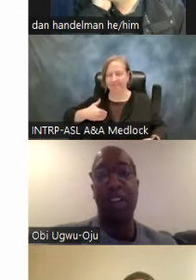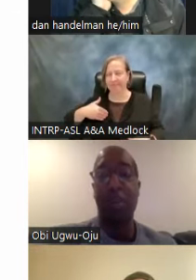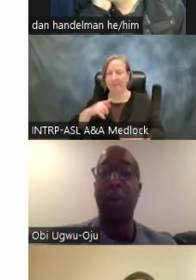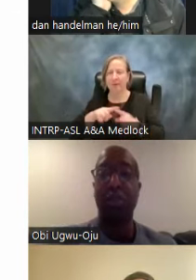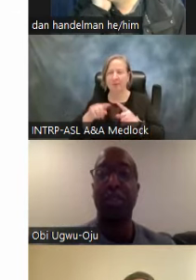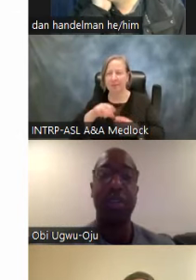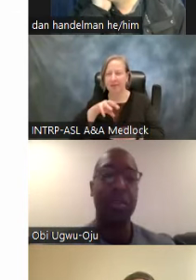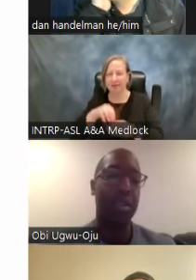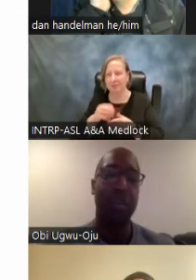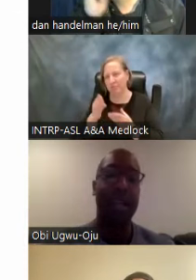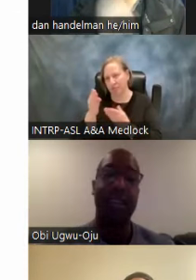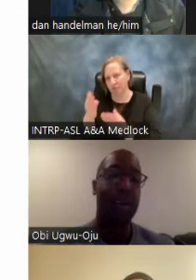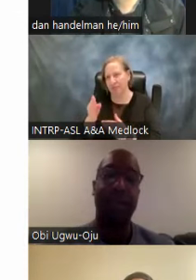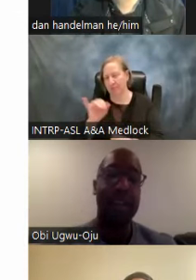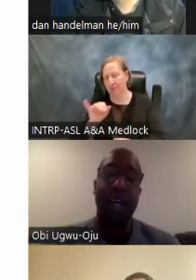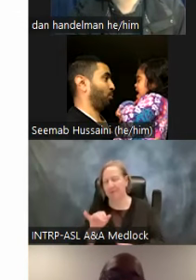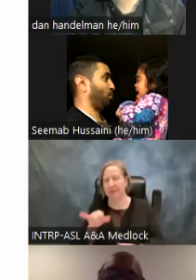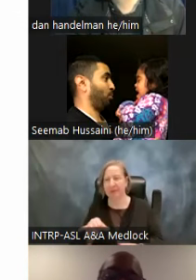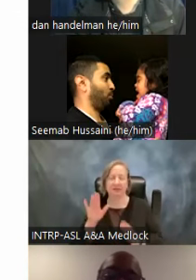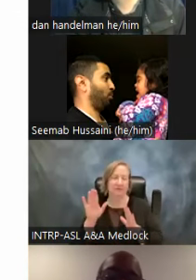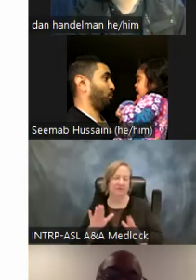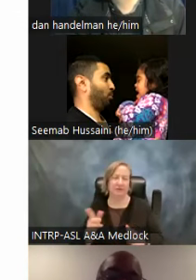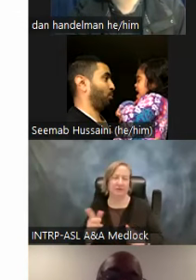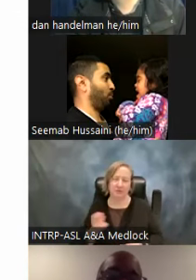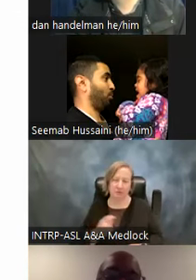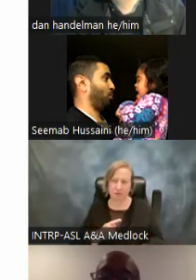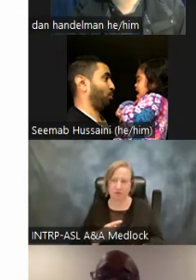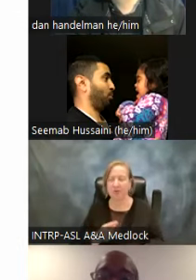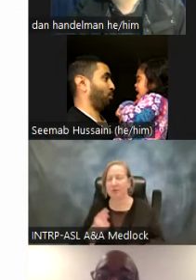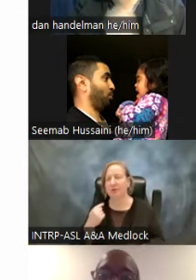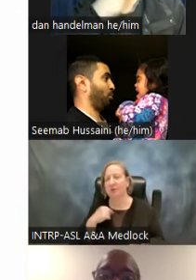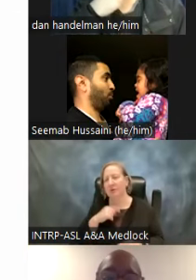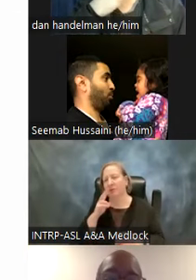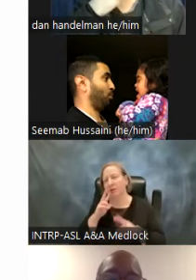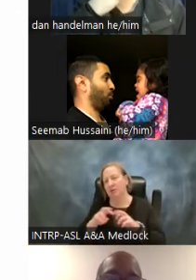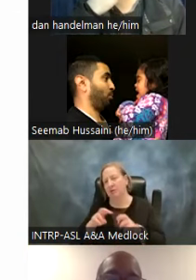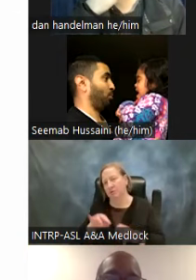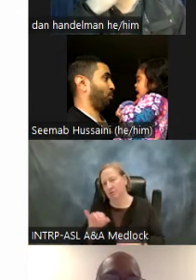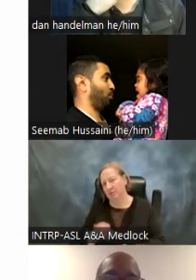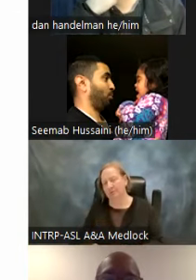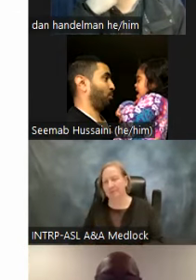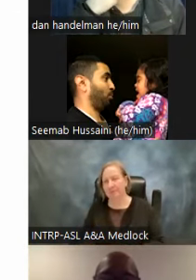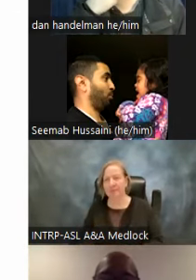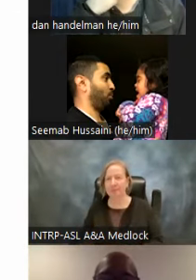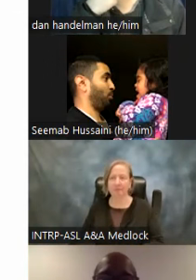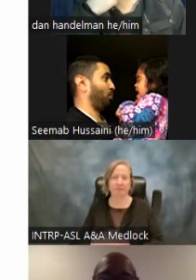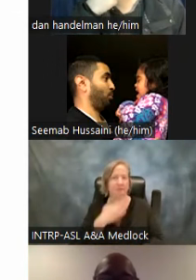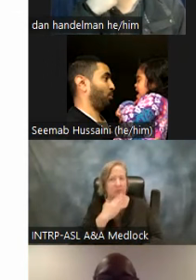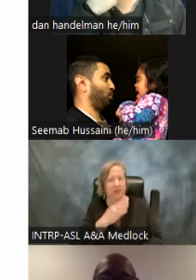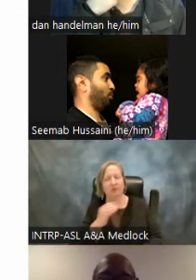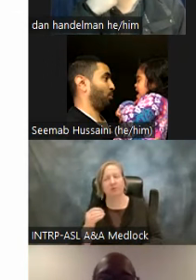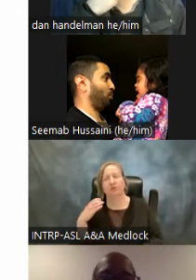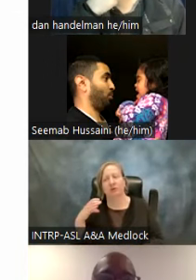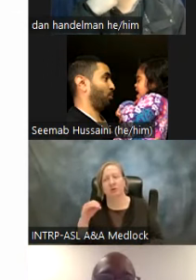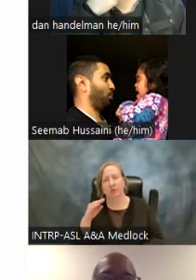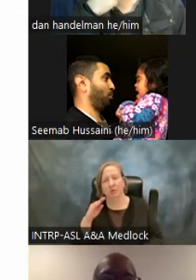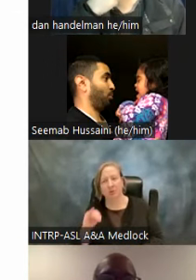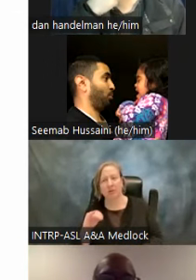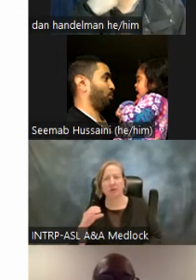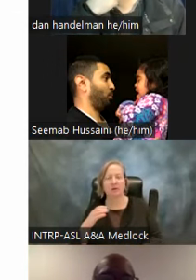of later the proposal too. But that's like a fantastic question and something that we look into as well. Thank you, Co-Chair Obi.